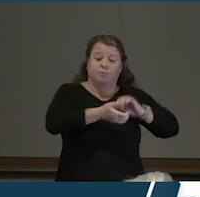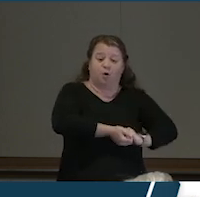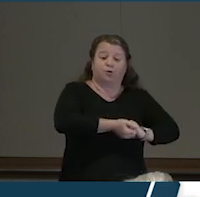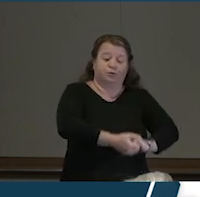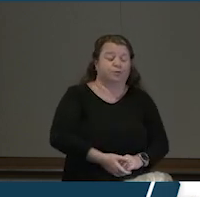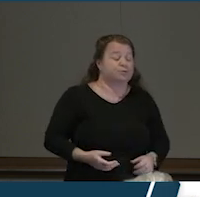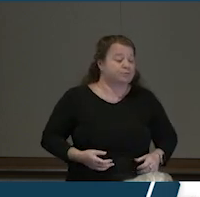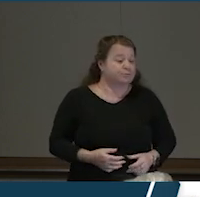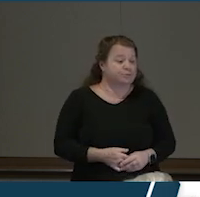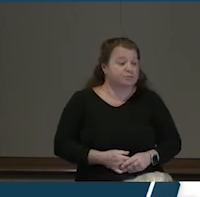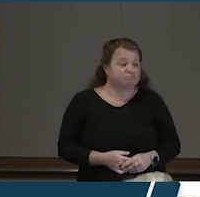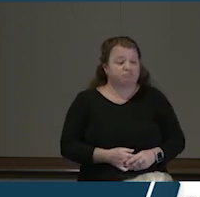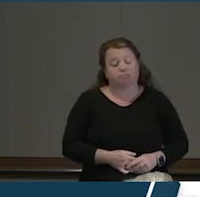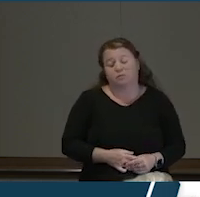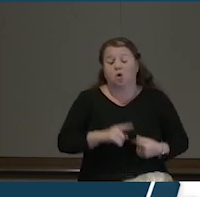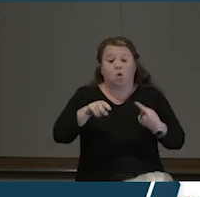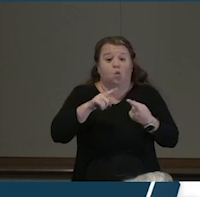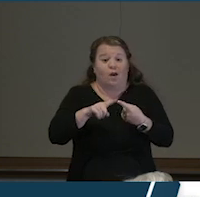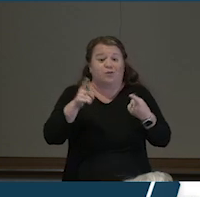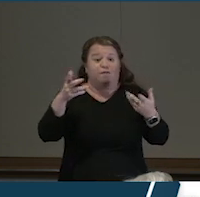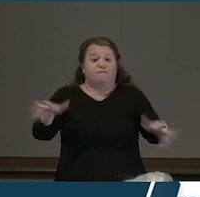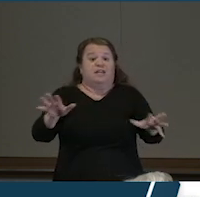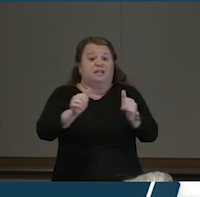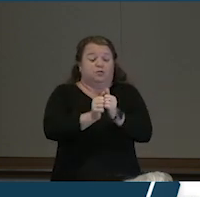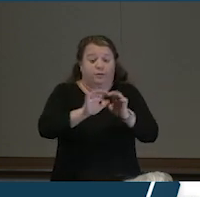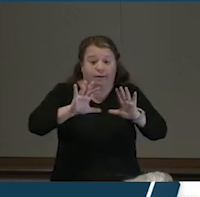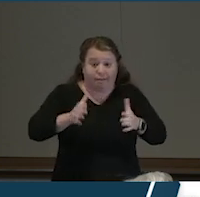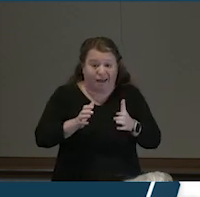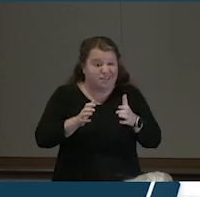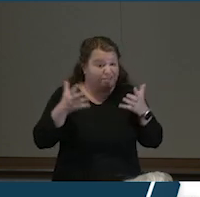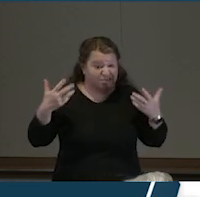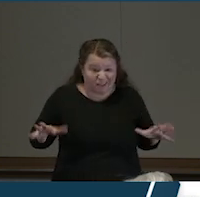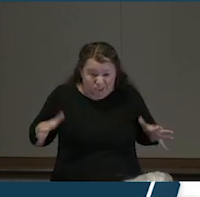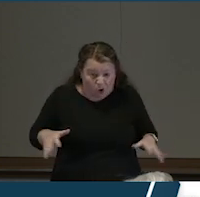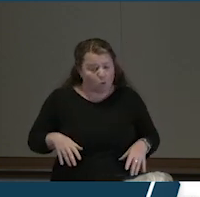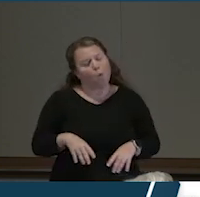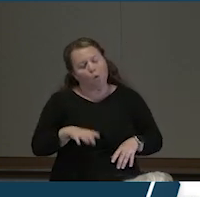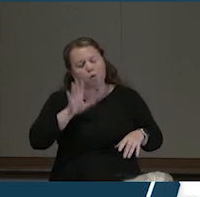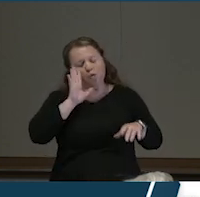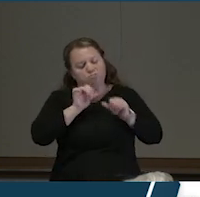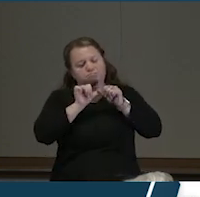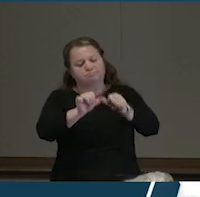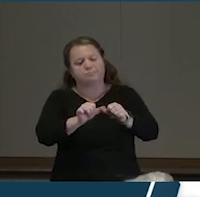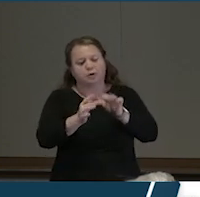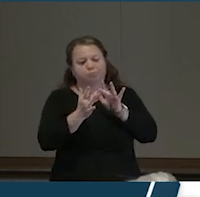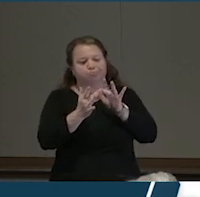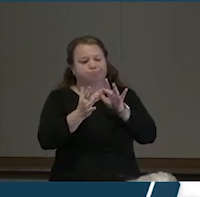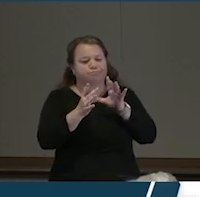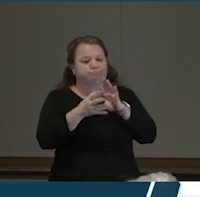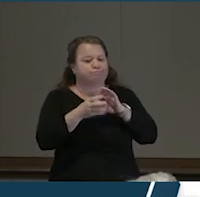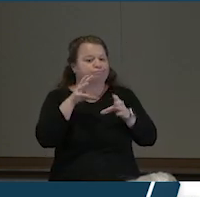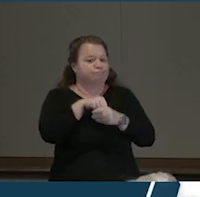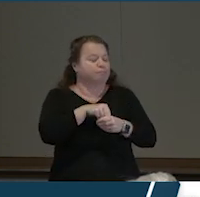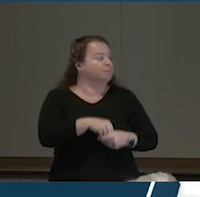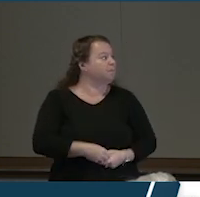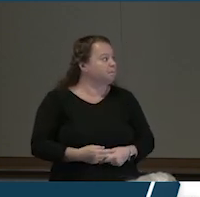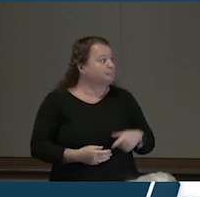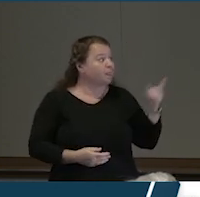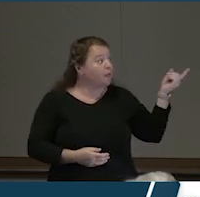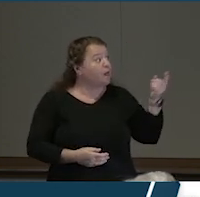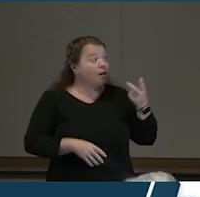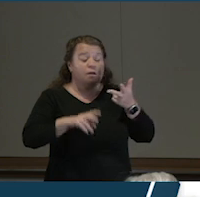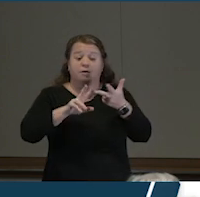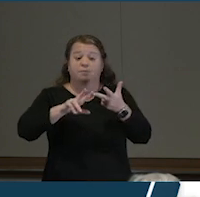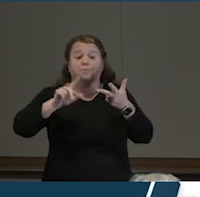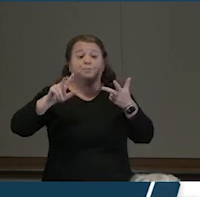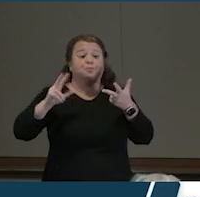doesn't just end when you're done with the actual class. Advancement. By getting involved, you can help advance a movement